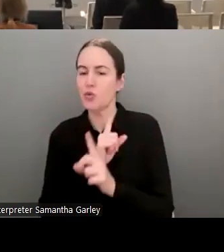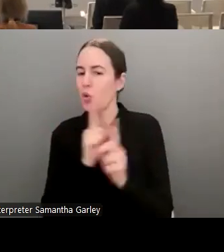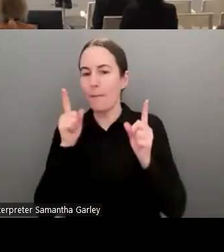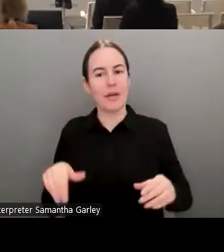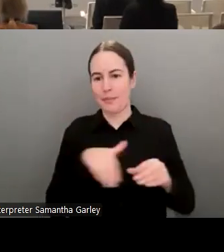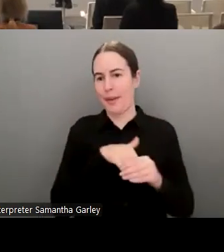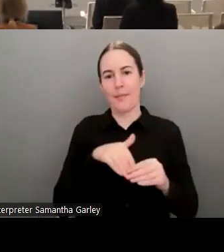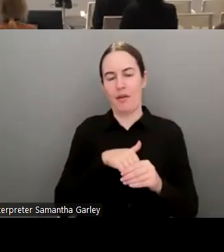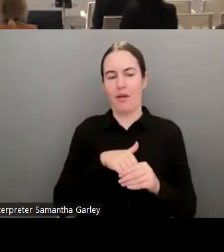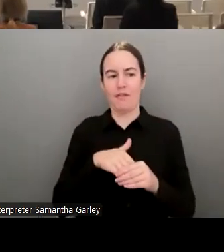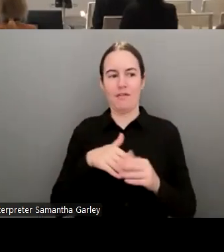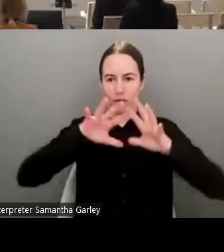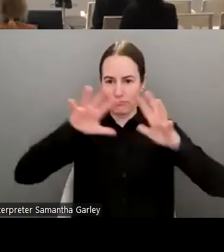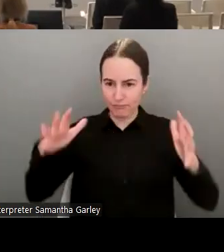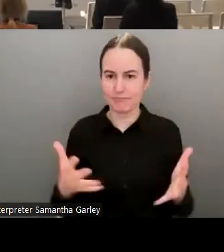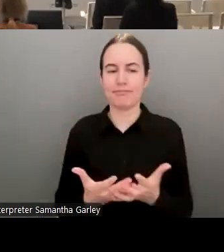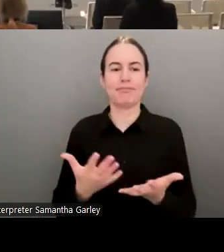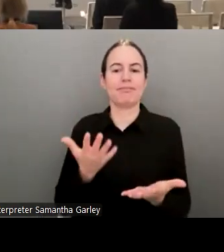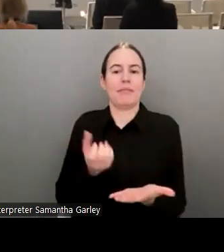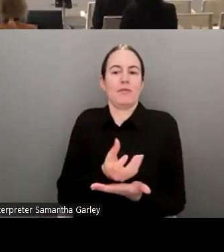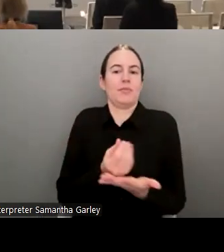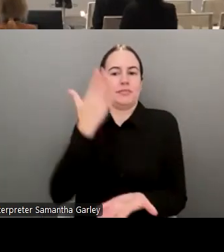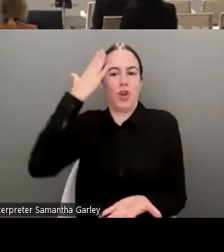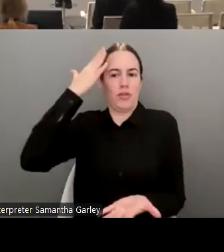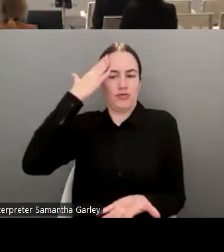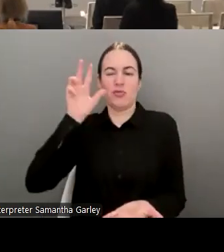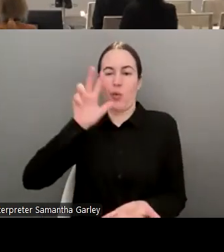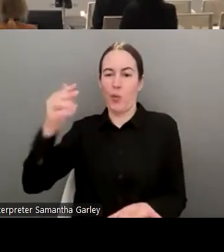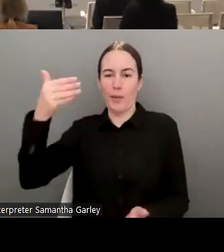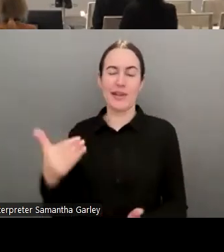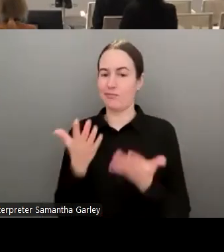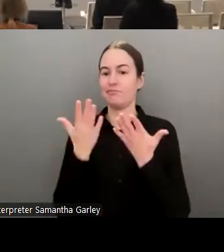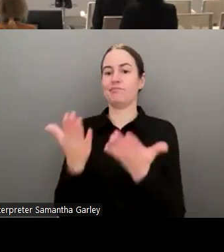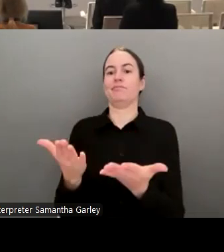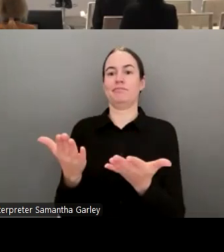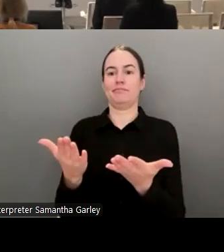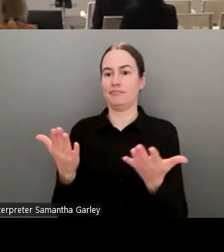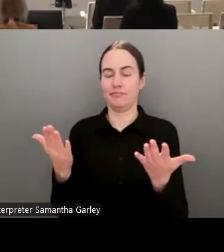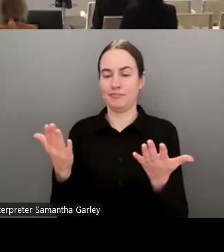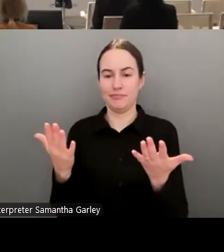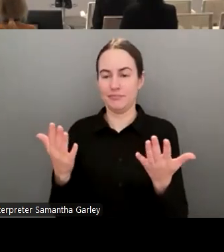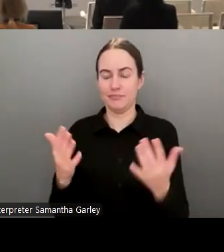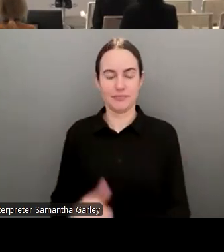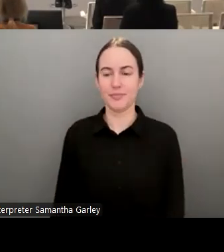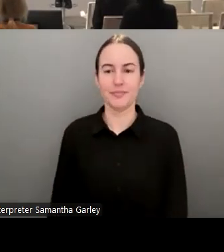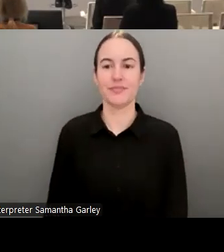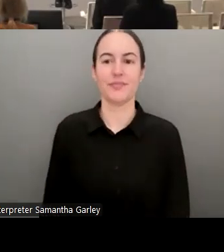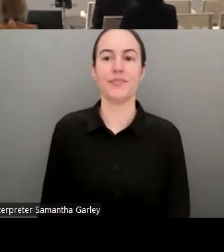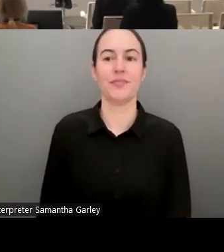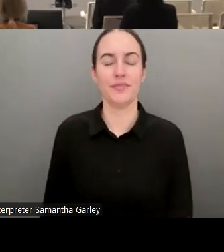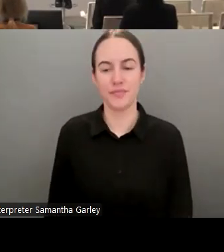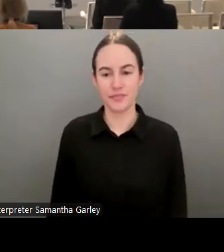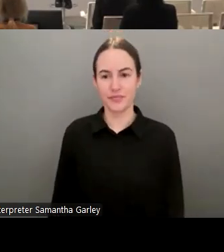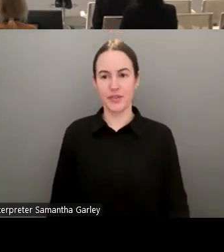access the body of knowledge. That is something that is provided on the website, free for everyone. So anyone can read what you need to know to